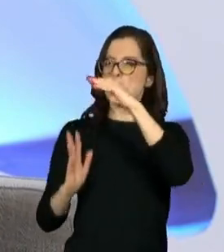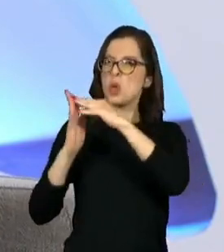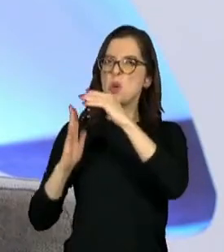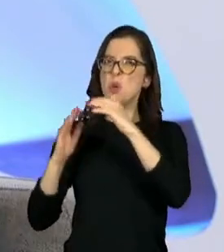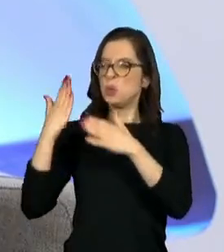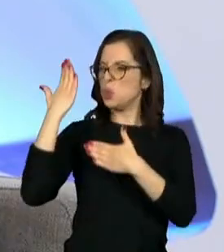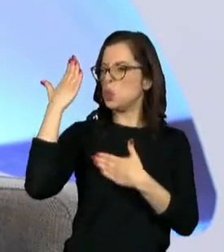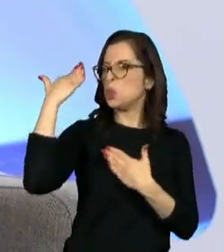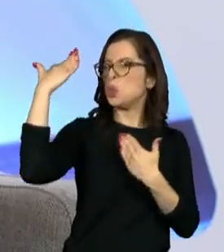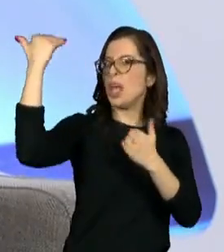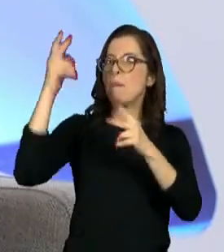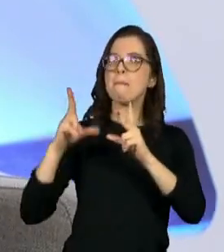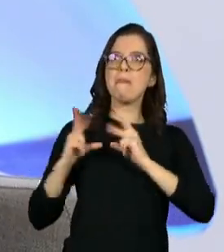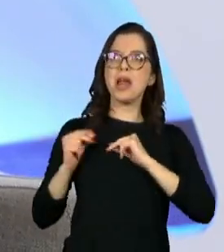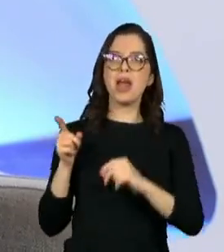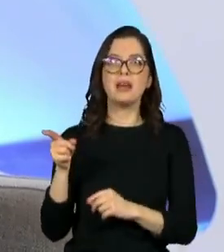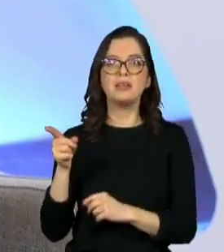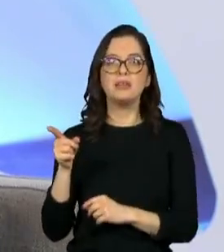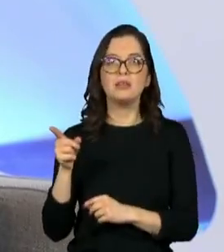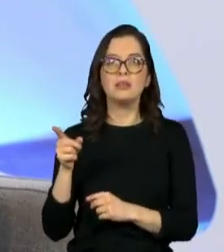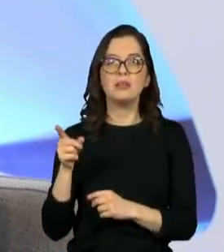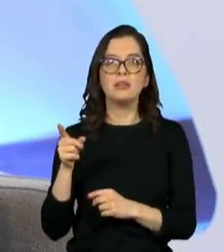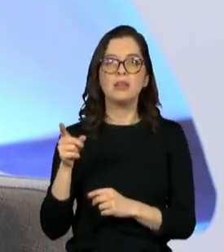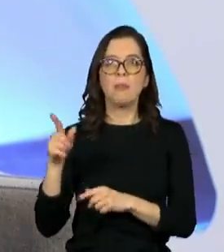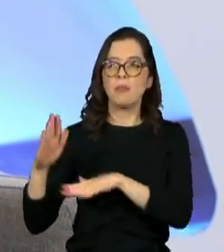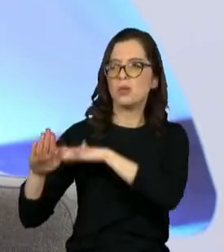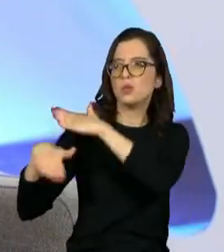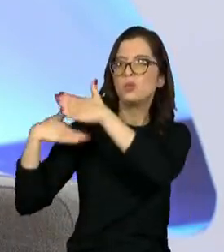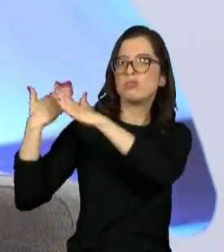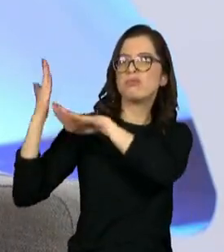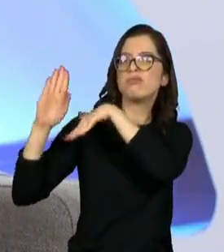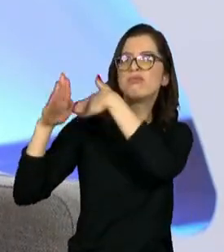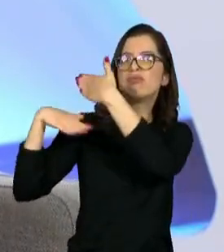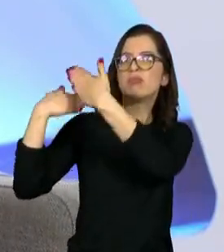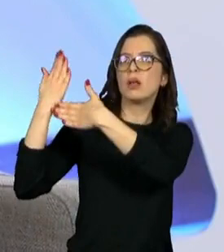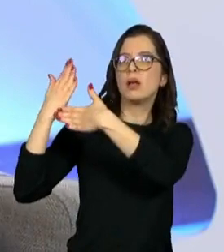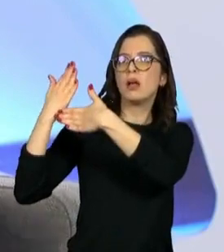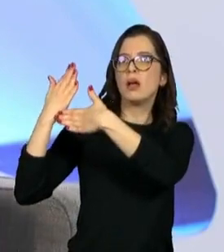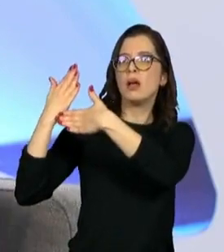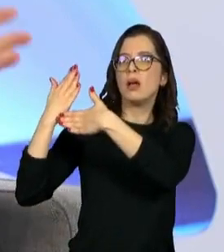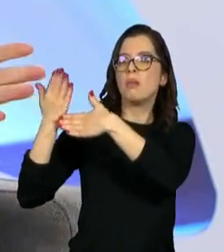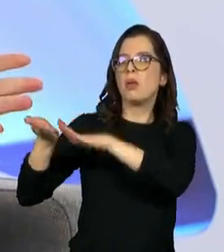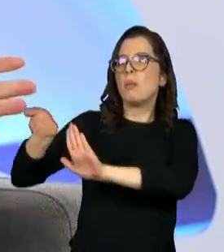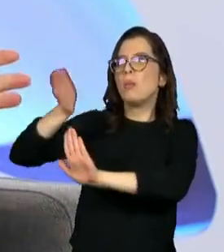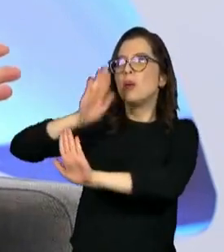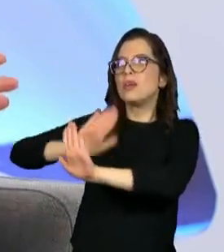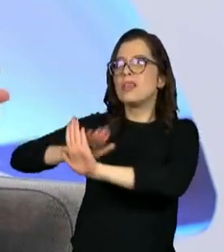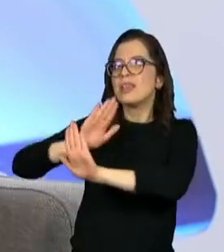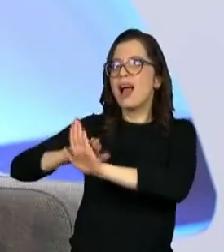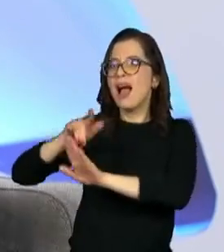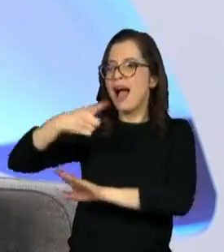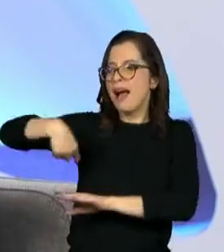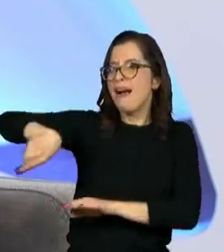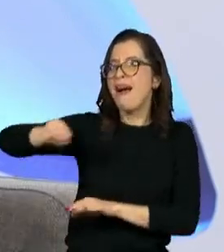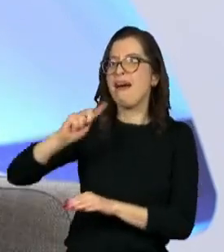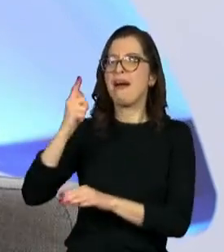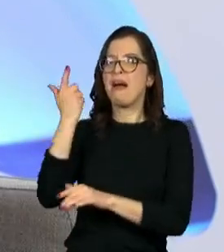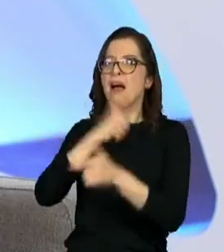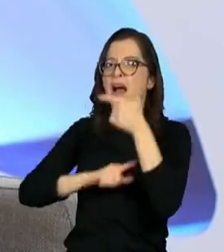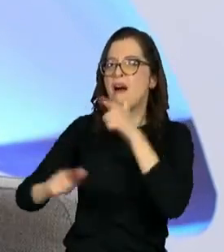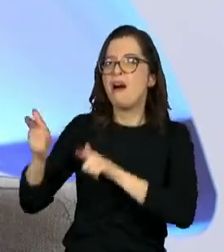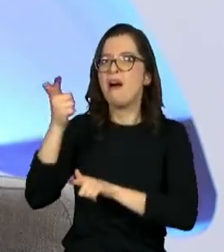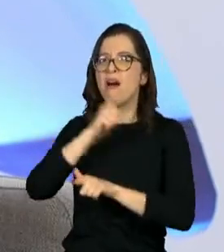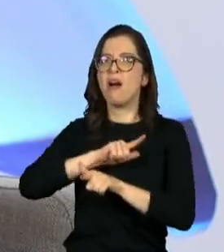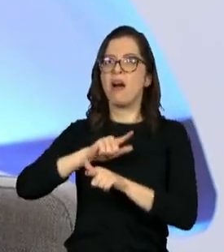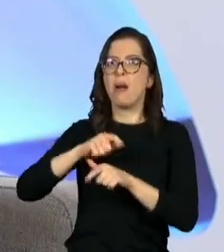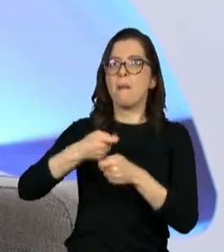top deserved their success, that their success was their own doing, and that they therefore deserved the full bounty the